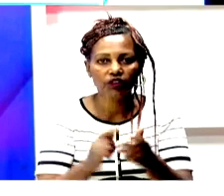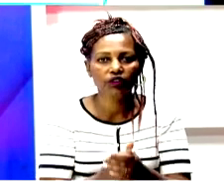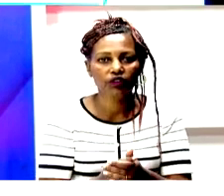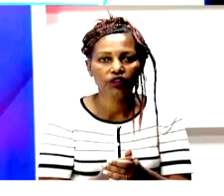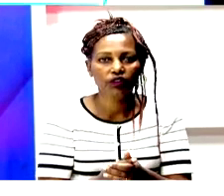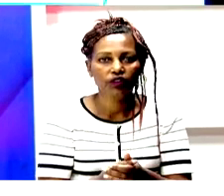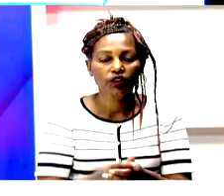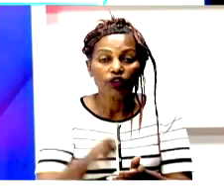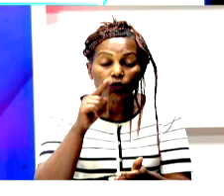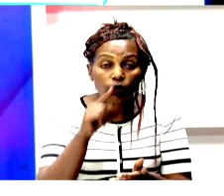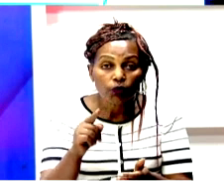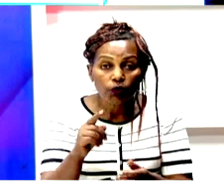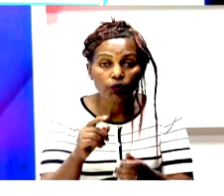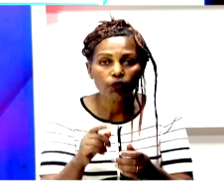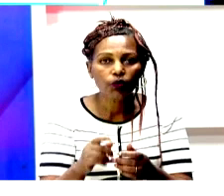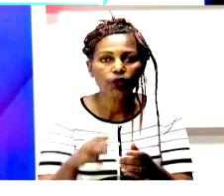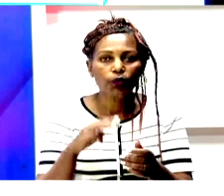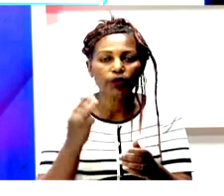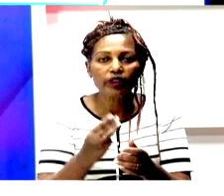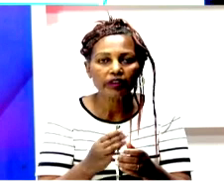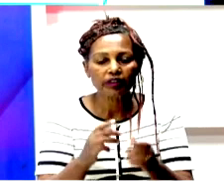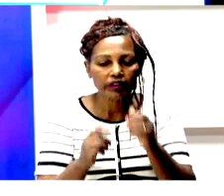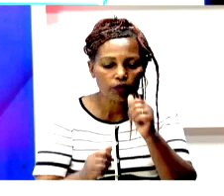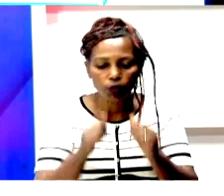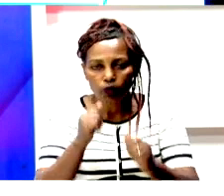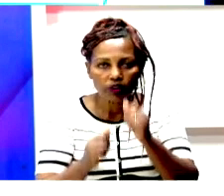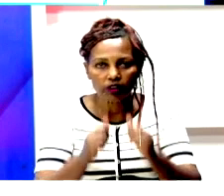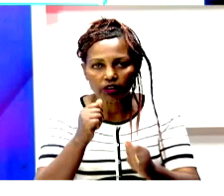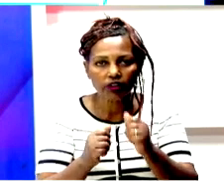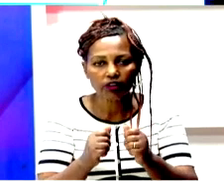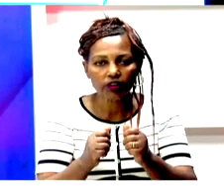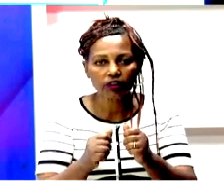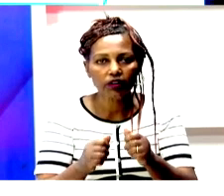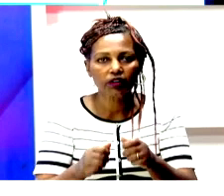will decide. One, farmers grow coffee.